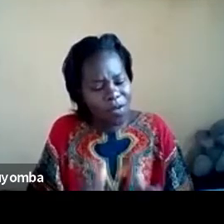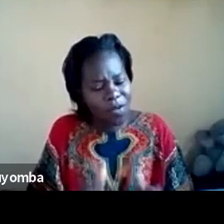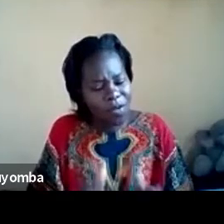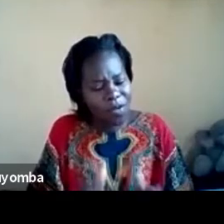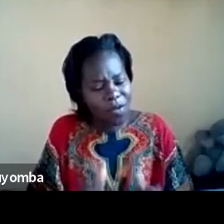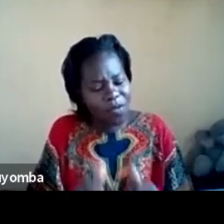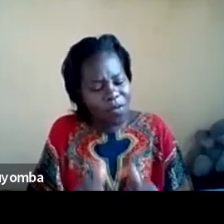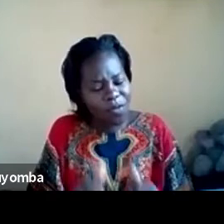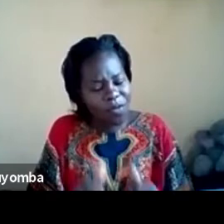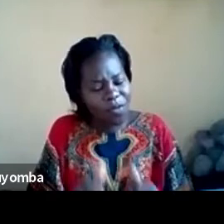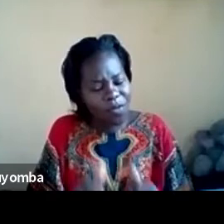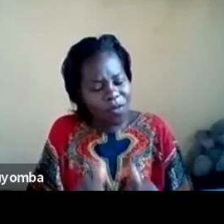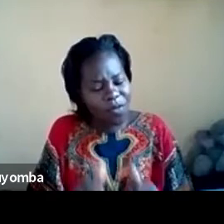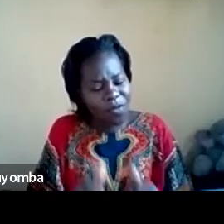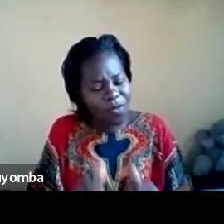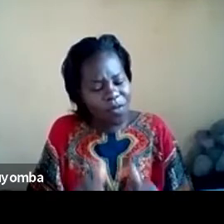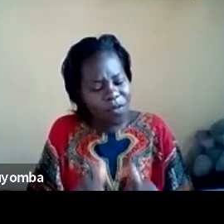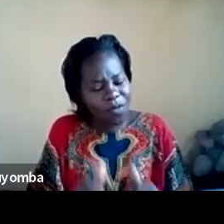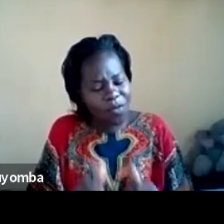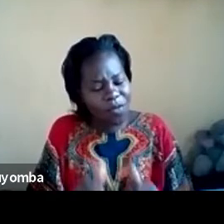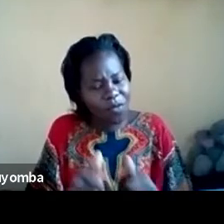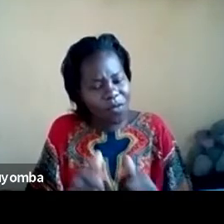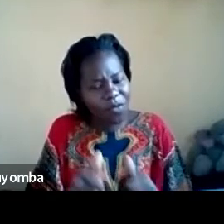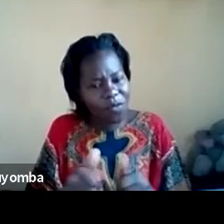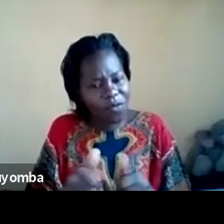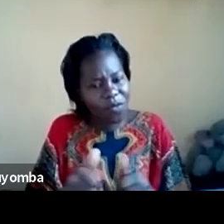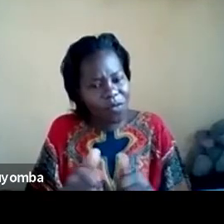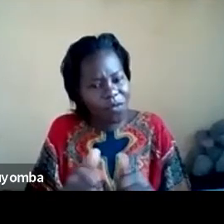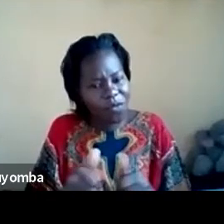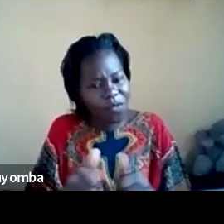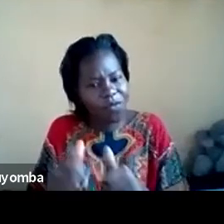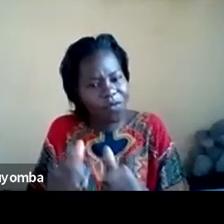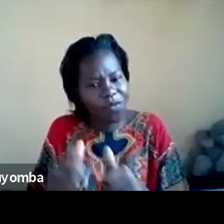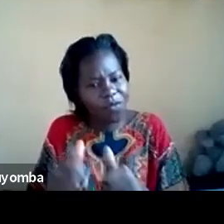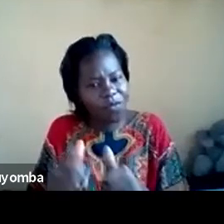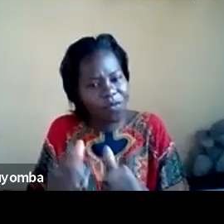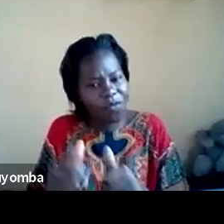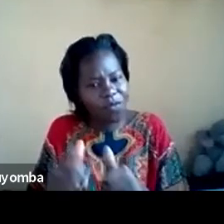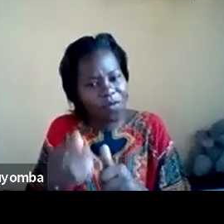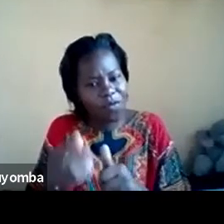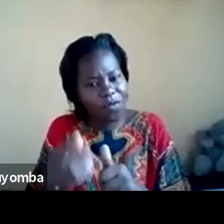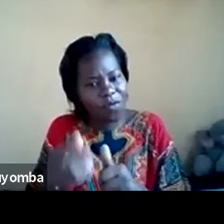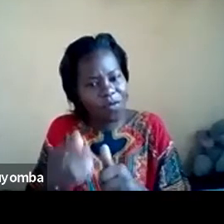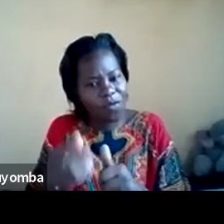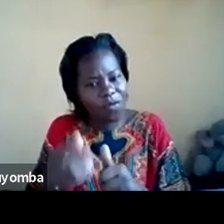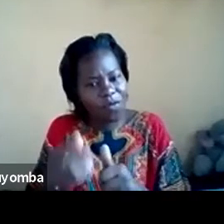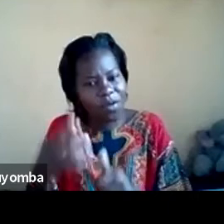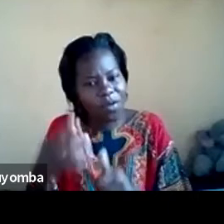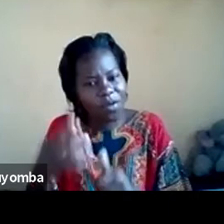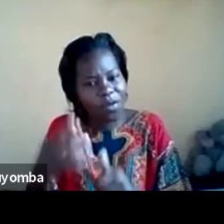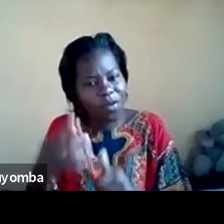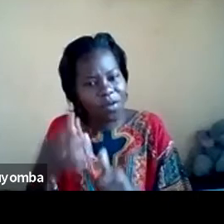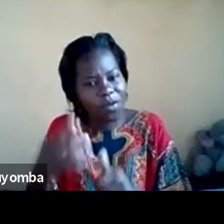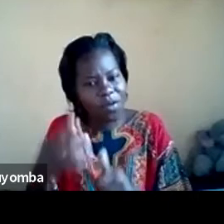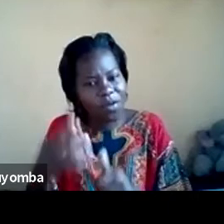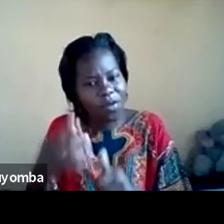can get formalized. Under the Spotlight Initiative program, still under UNDP, we have